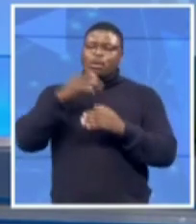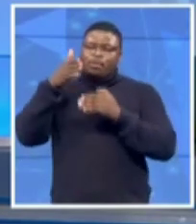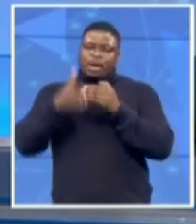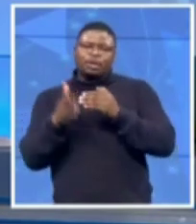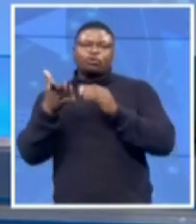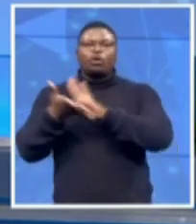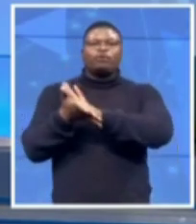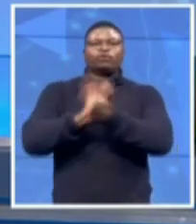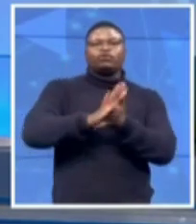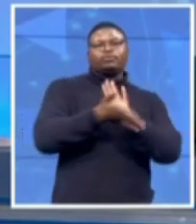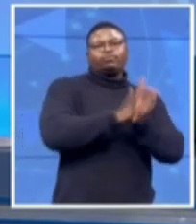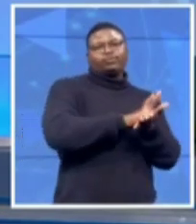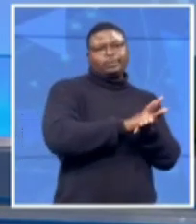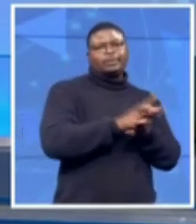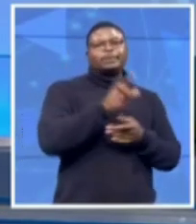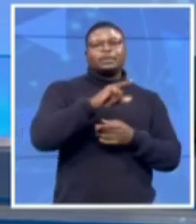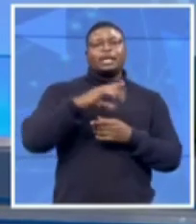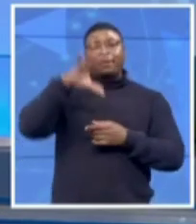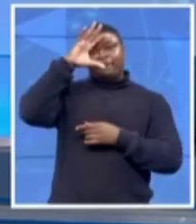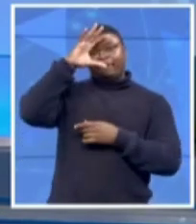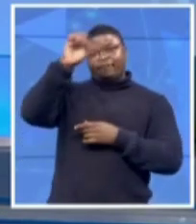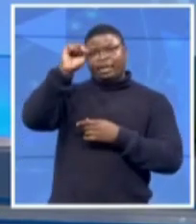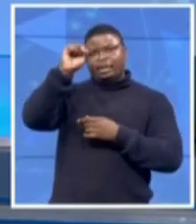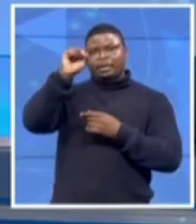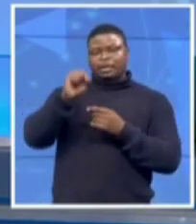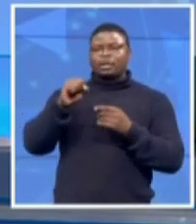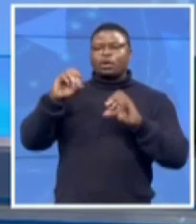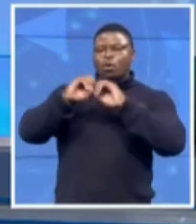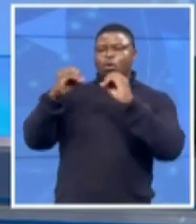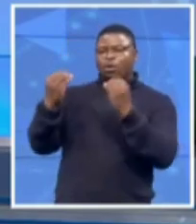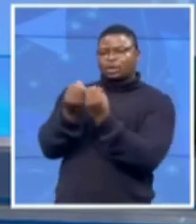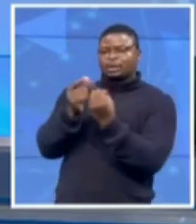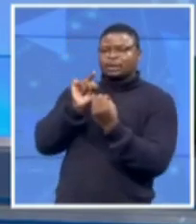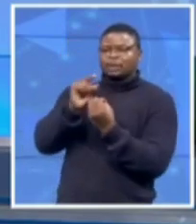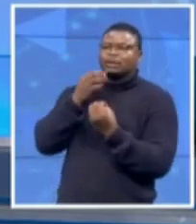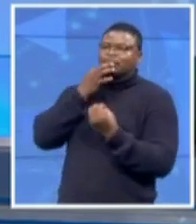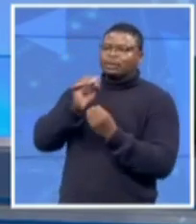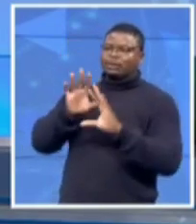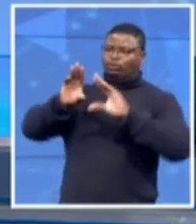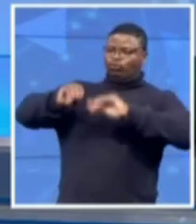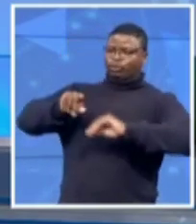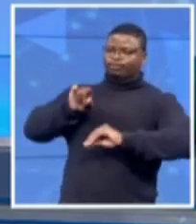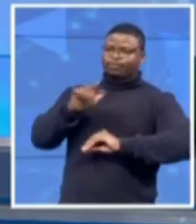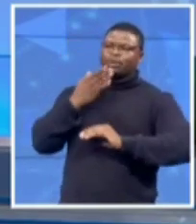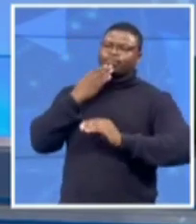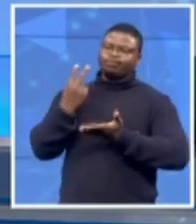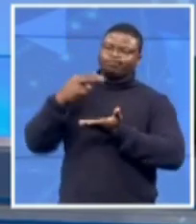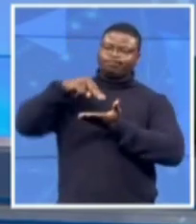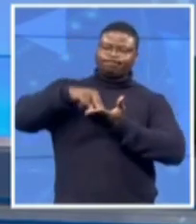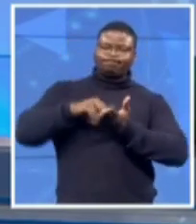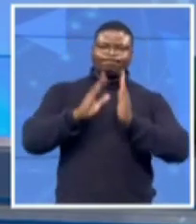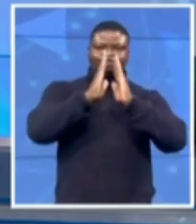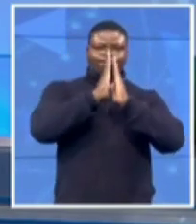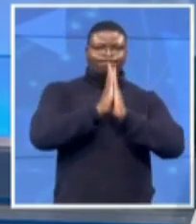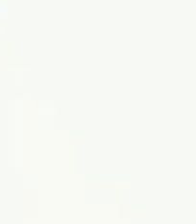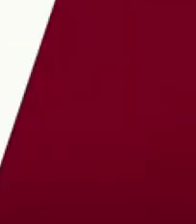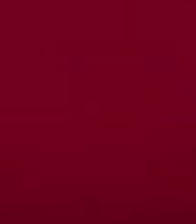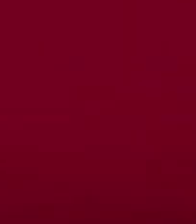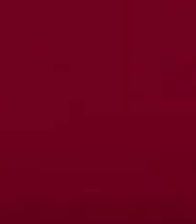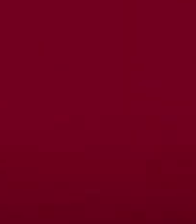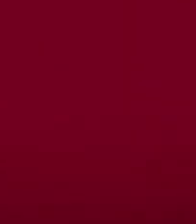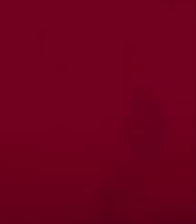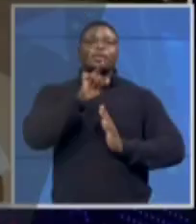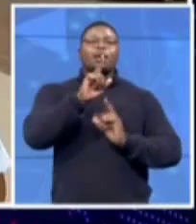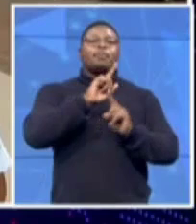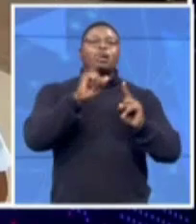and citizens are urged to pause and observe this moment of prayer. For more on this, we now bring in SABC News reporter Thulani